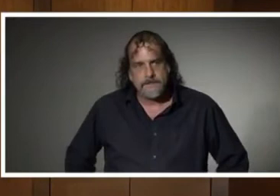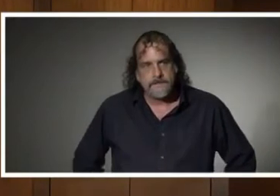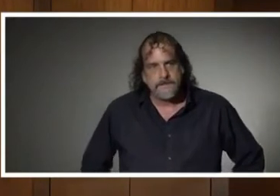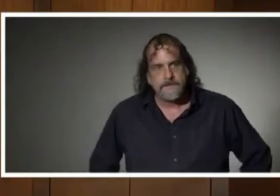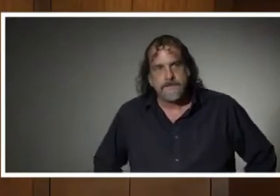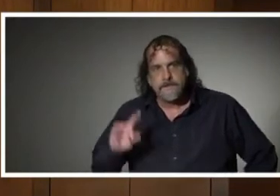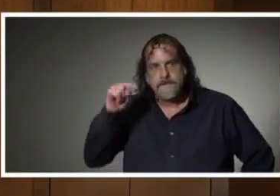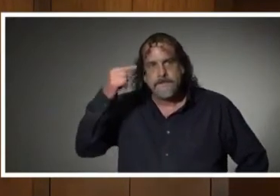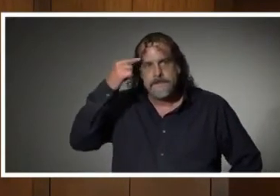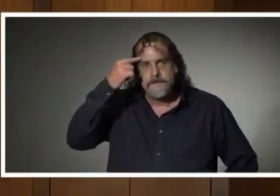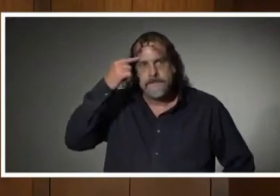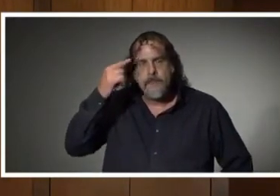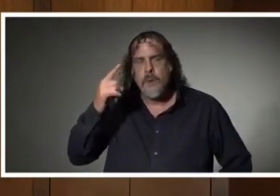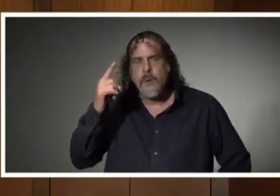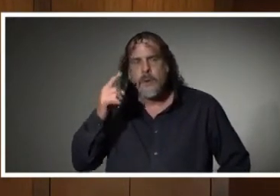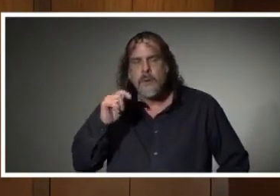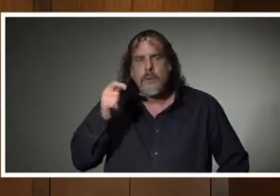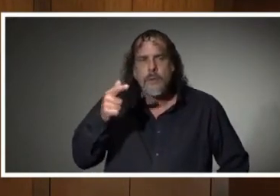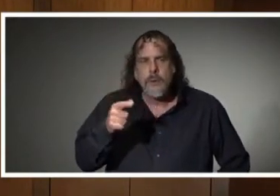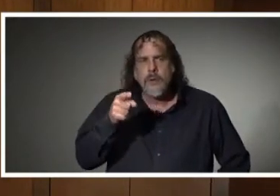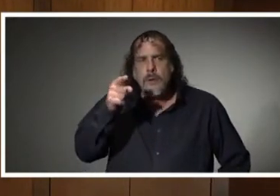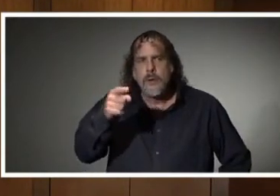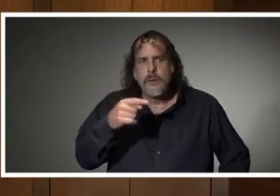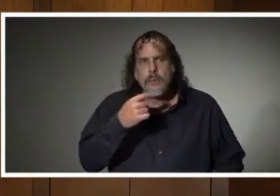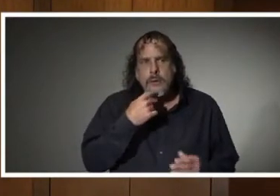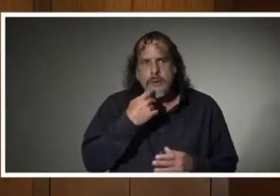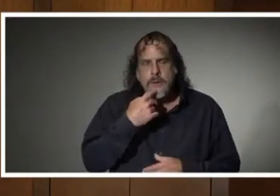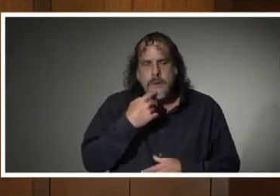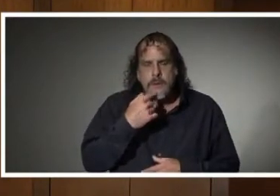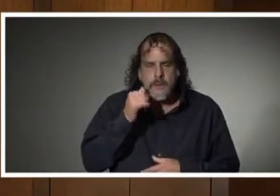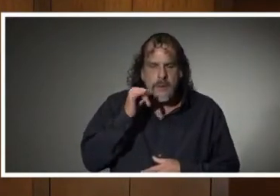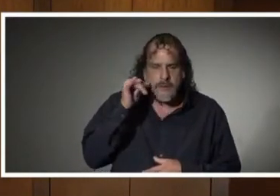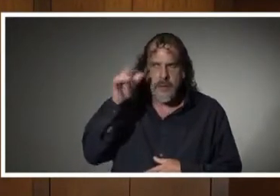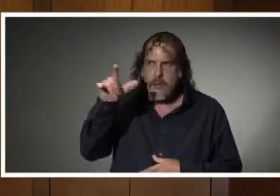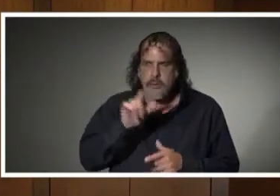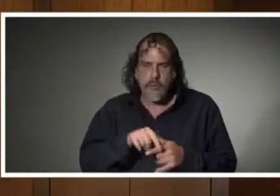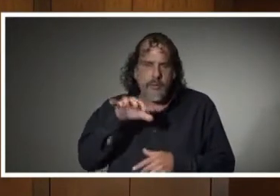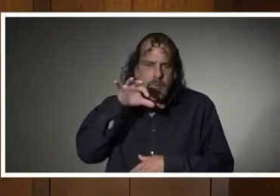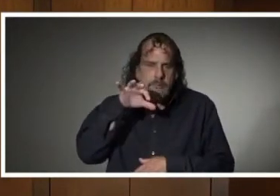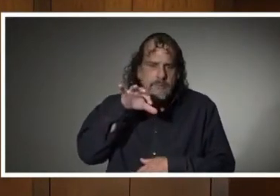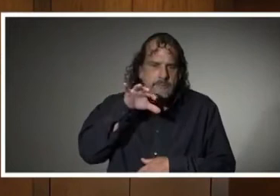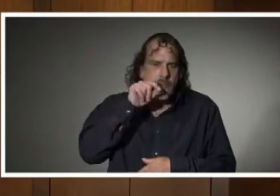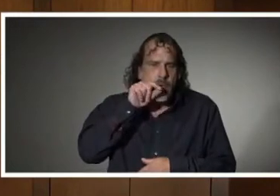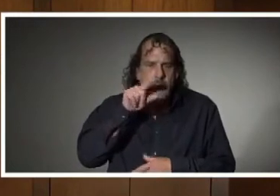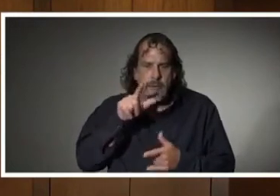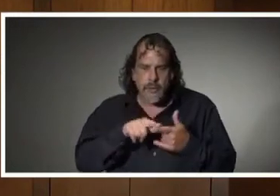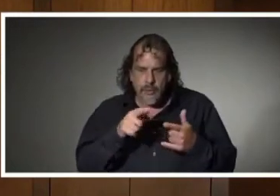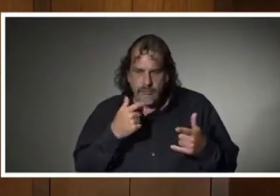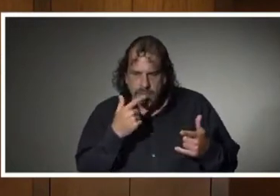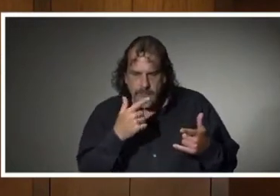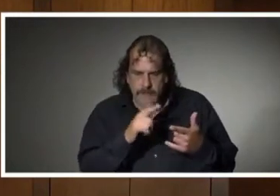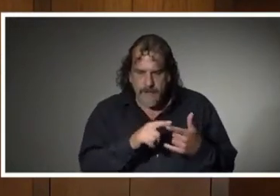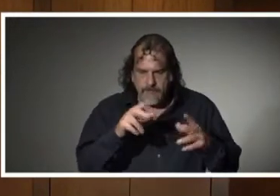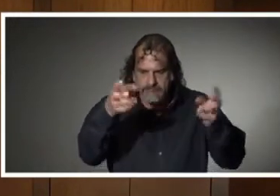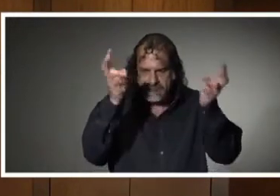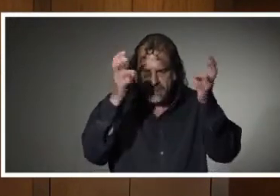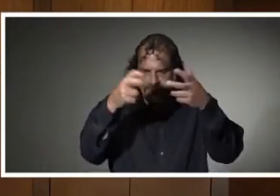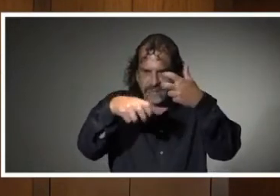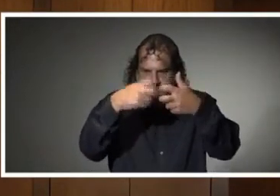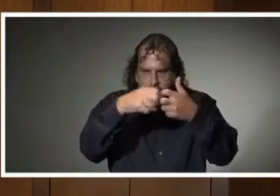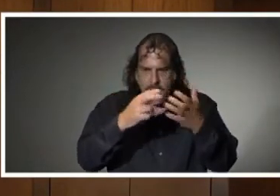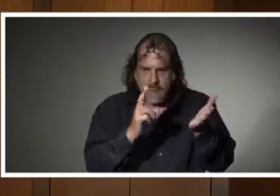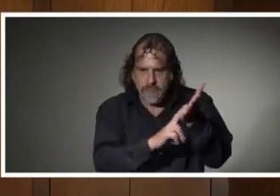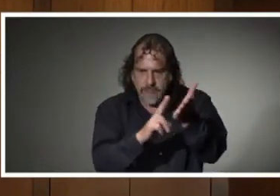Hey, Governor, just real quick, you mentioned yesterday in your social media post of the issue with the timelines for